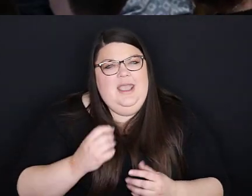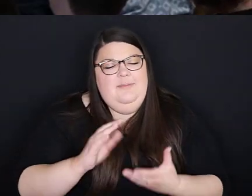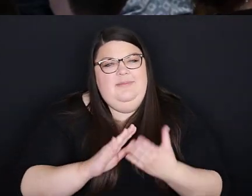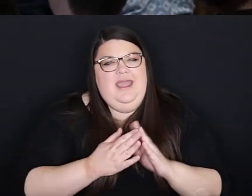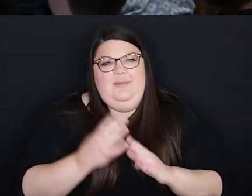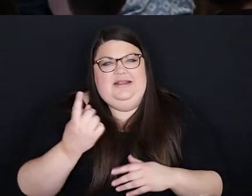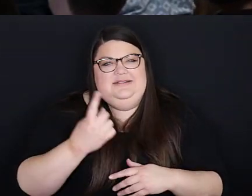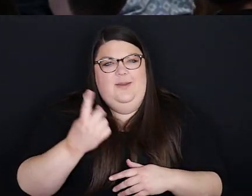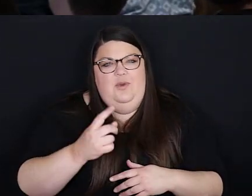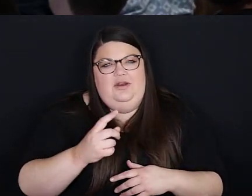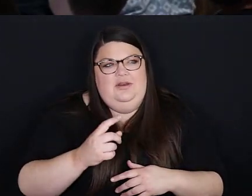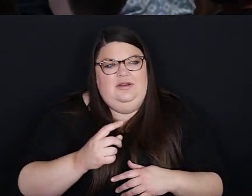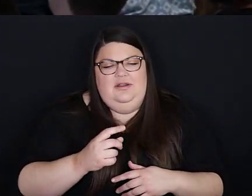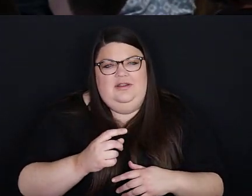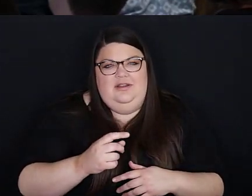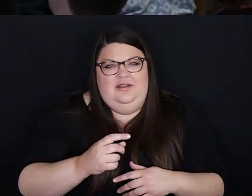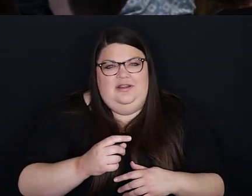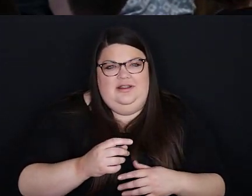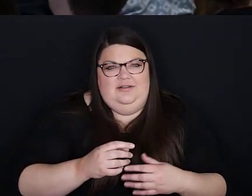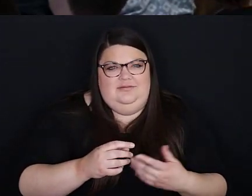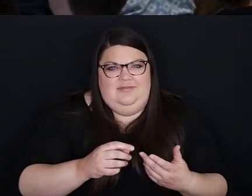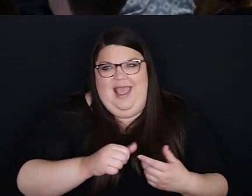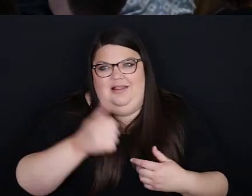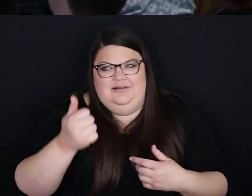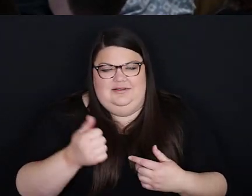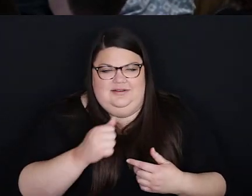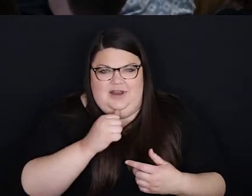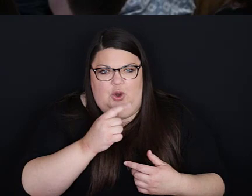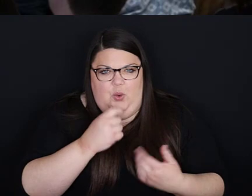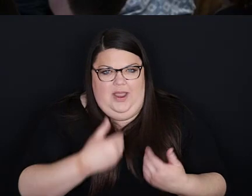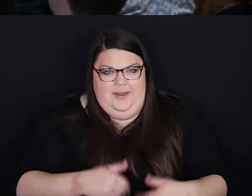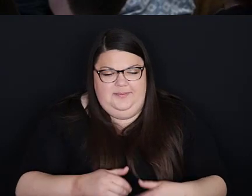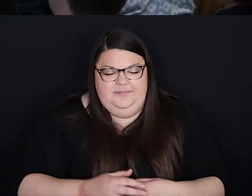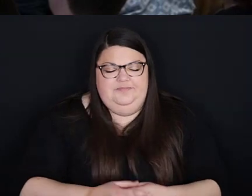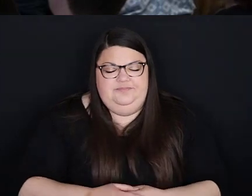becoming somebody other than I normally am. And so then